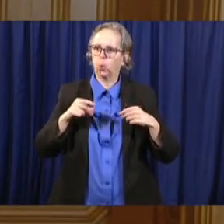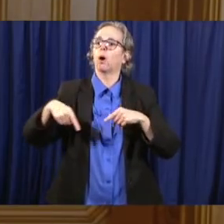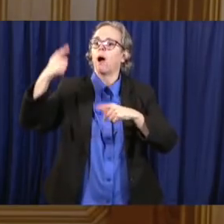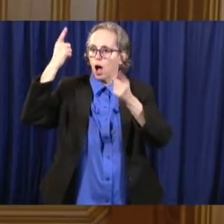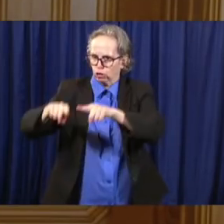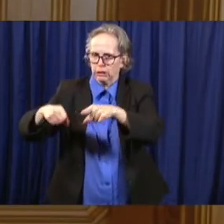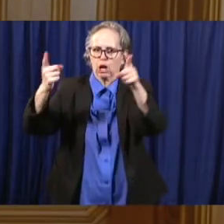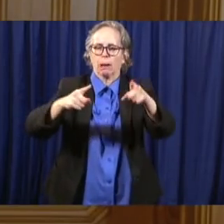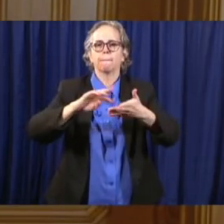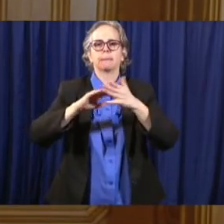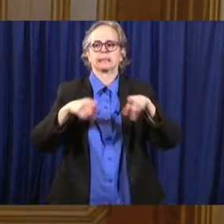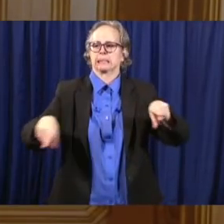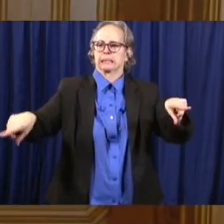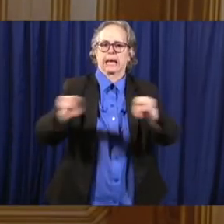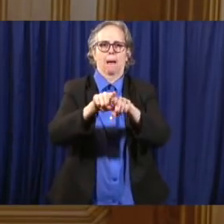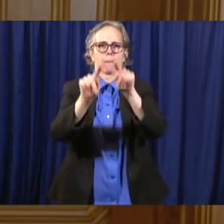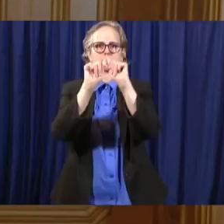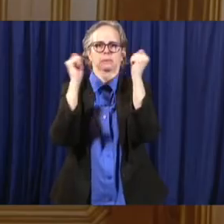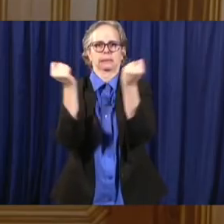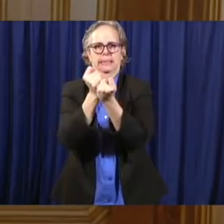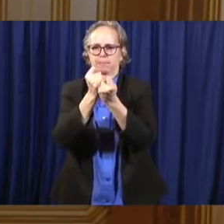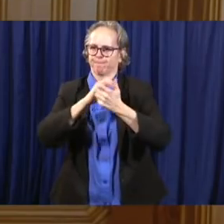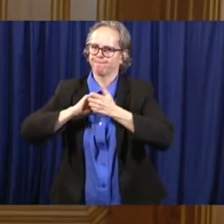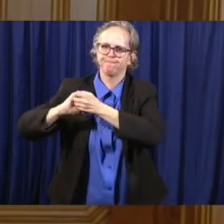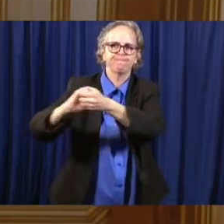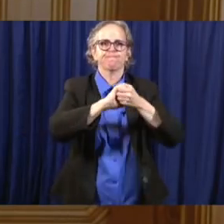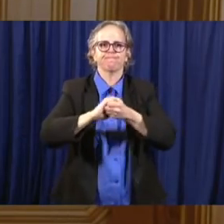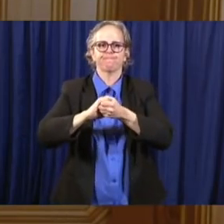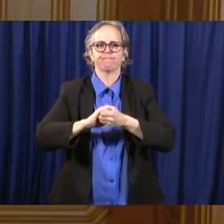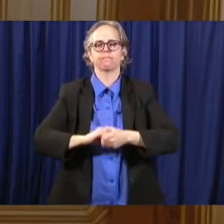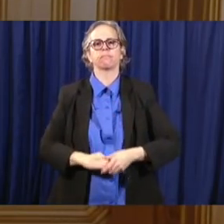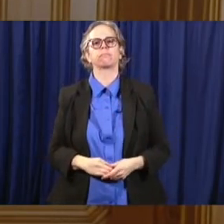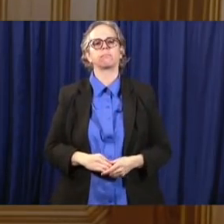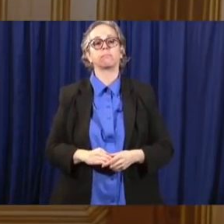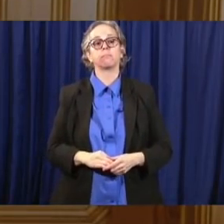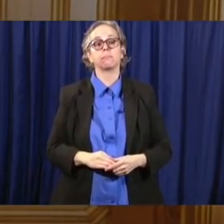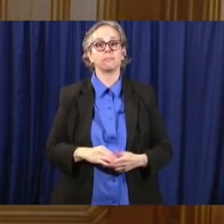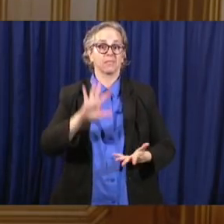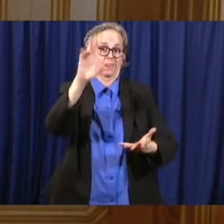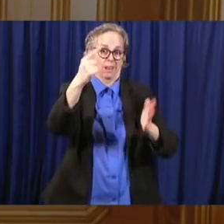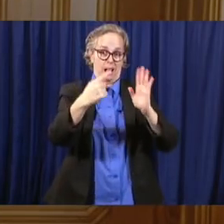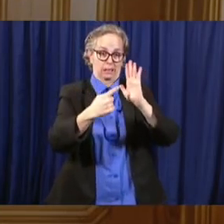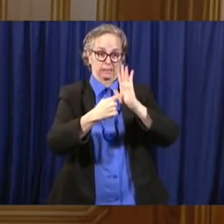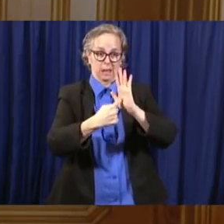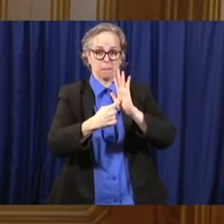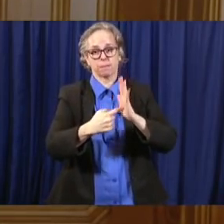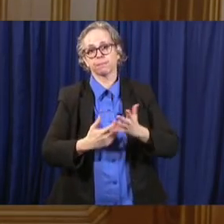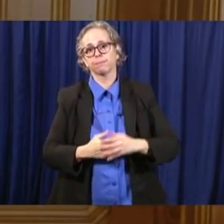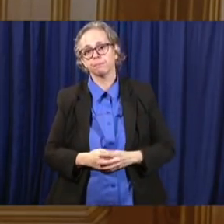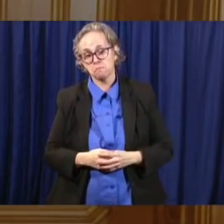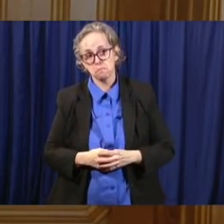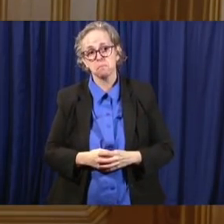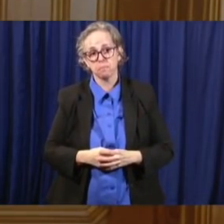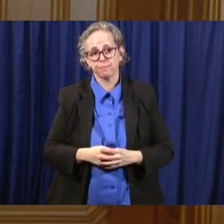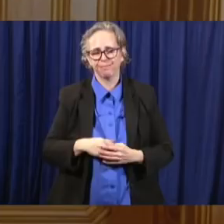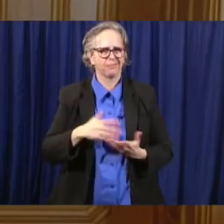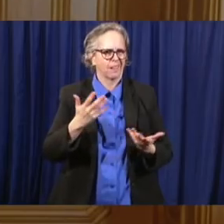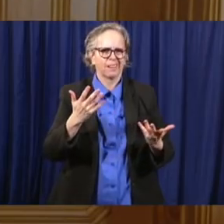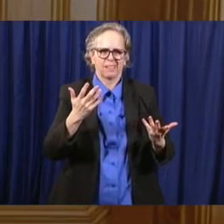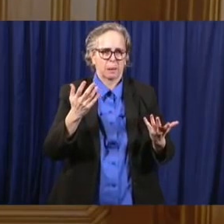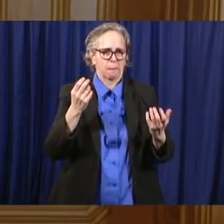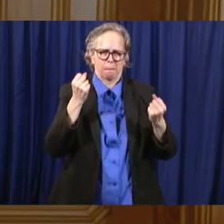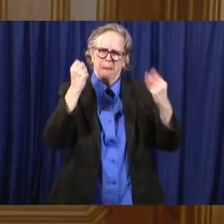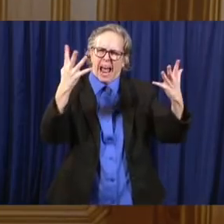For example, we want to make sure at kind of a low level, but we want to make sure that every nursing home, if they